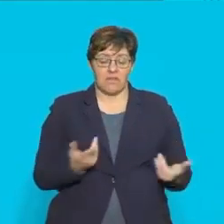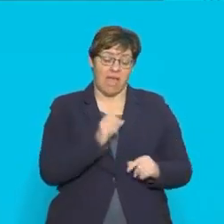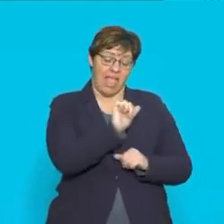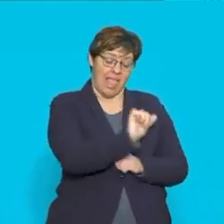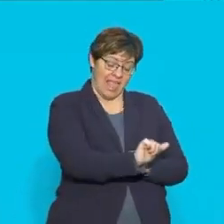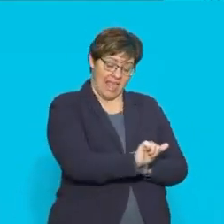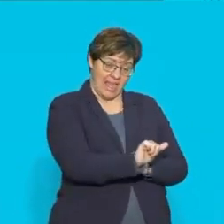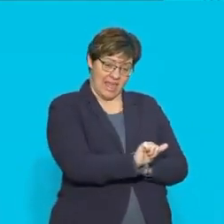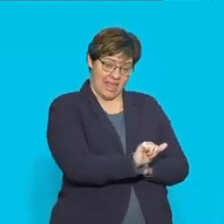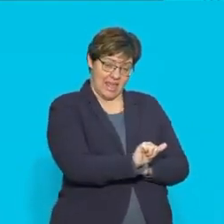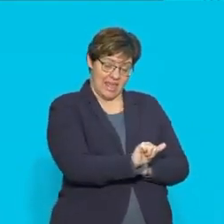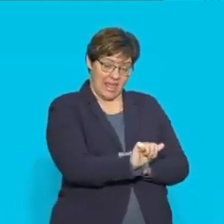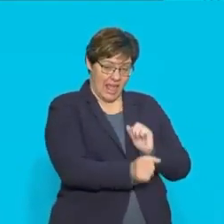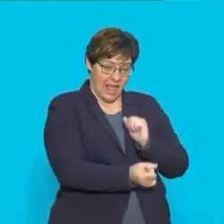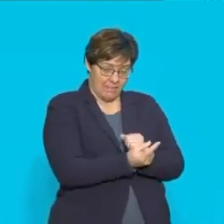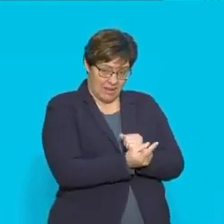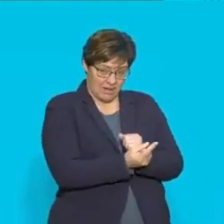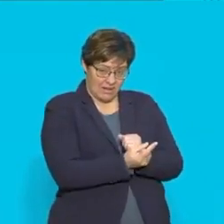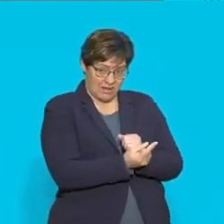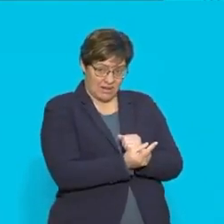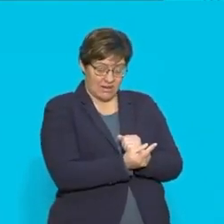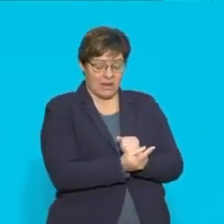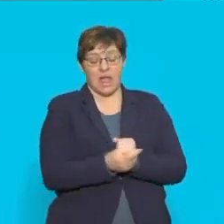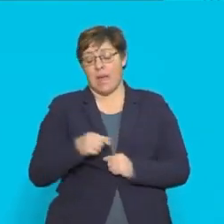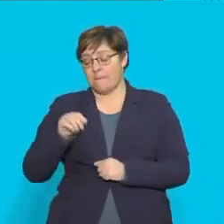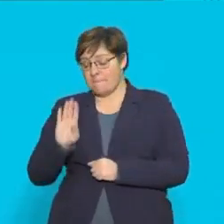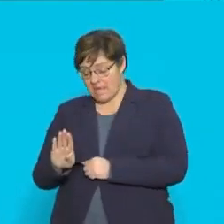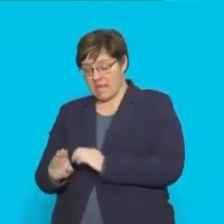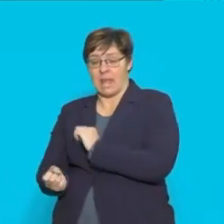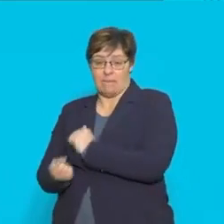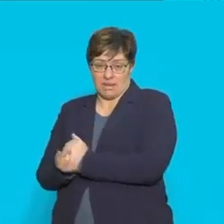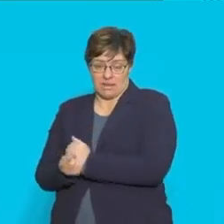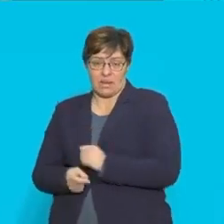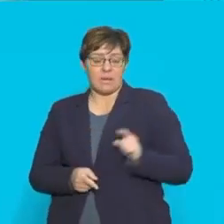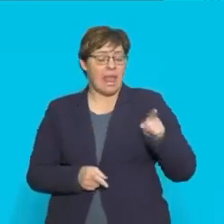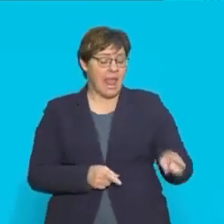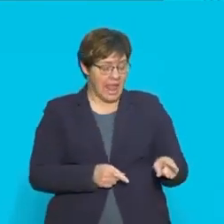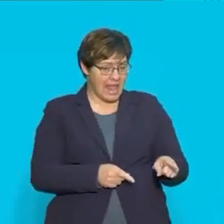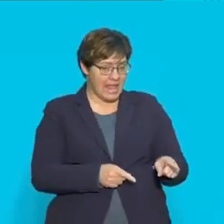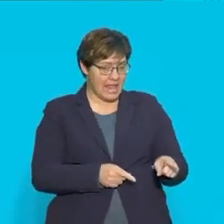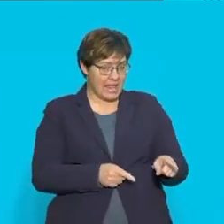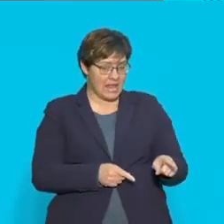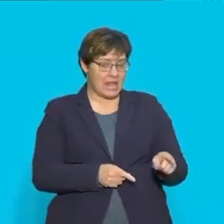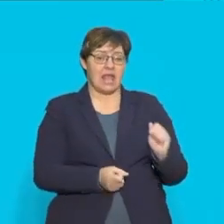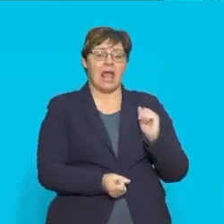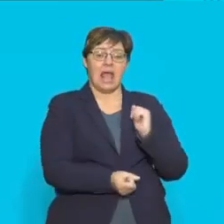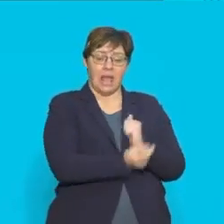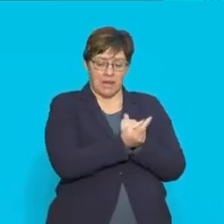the likelihood of event A, if I have two events, A and B, the likelihood of